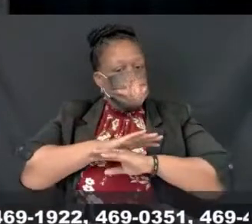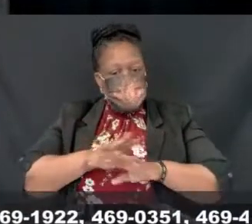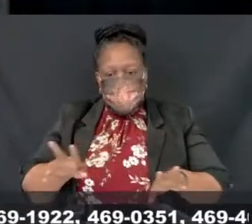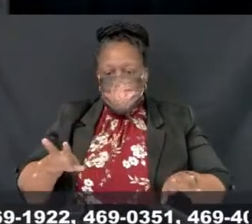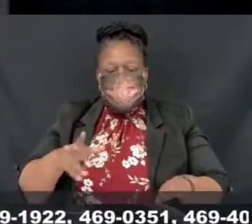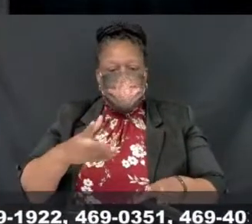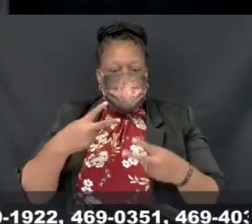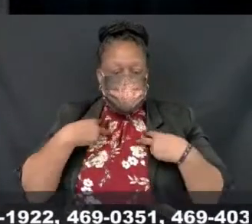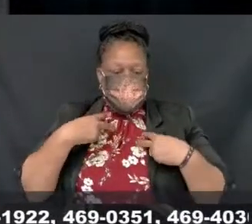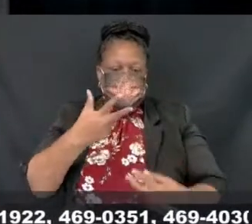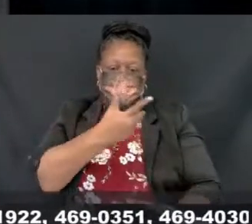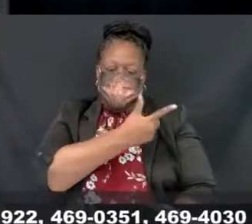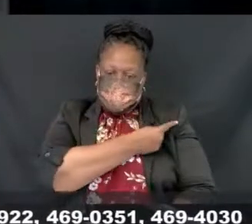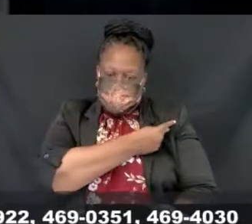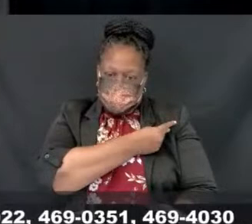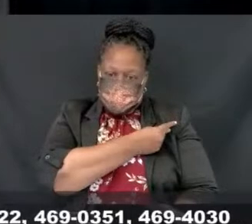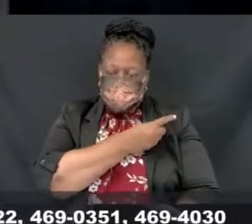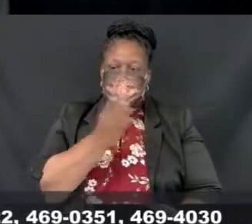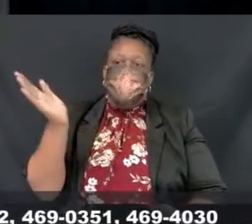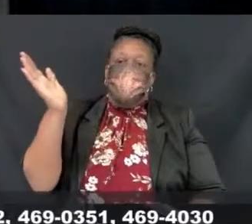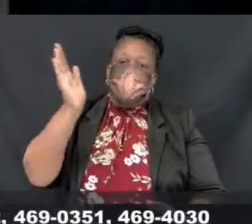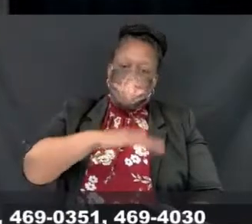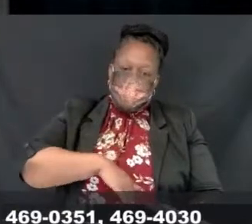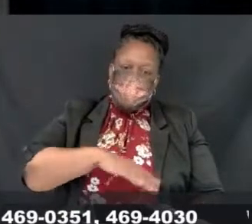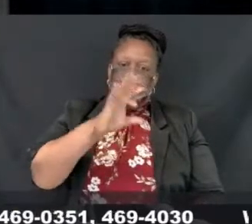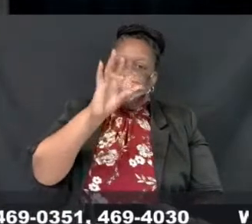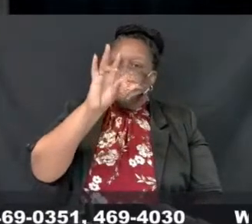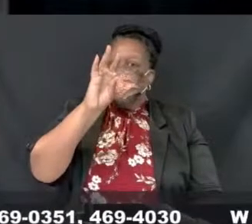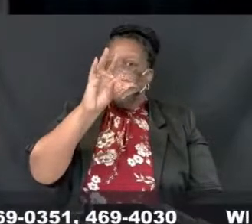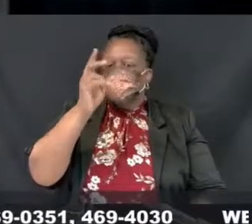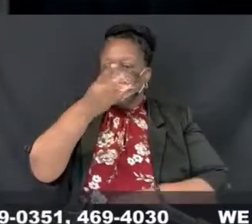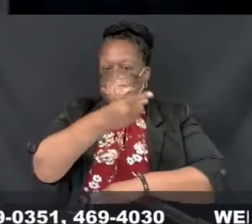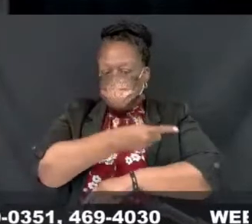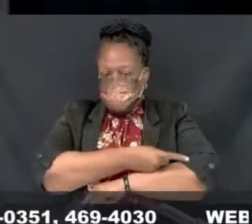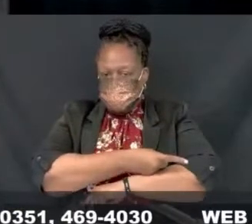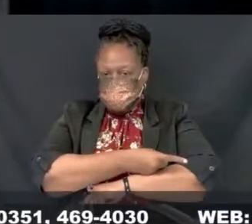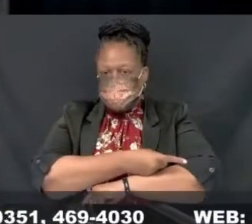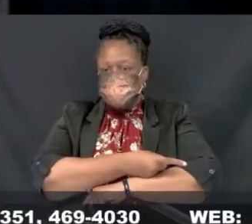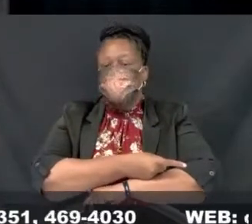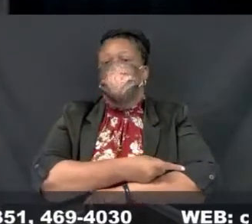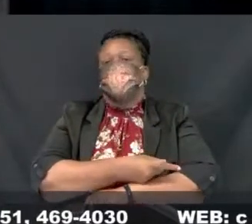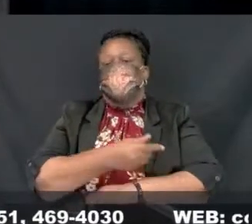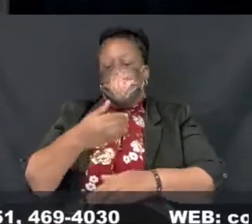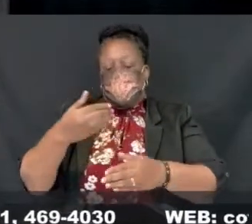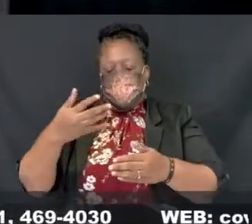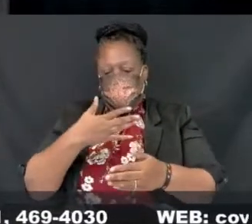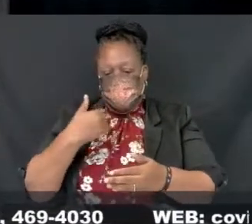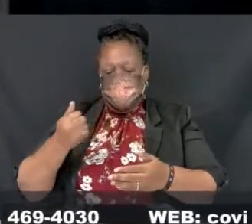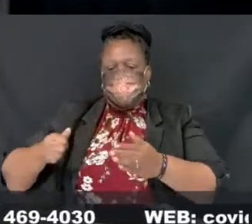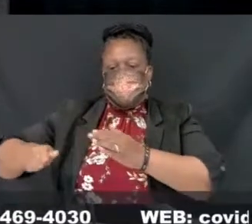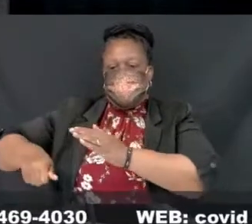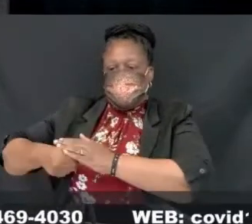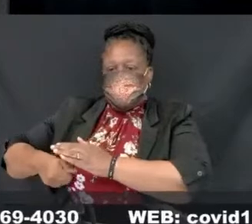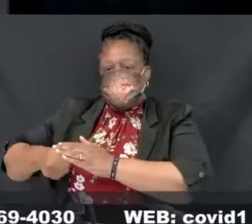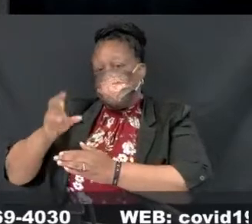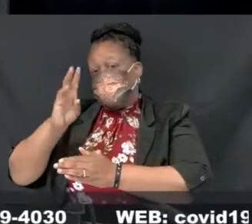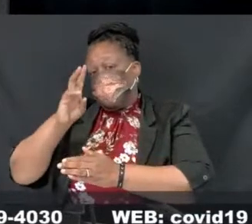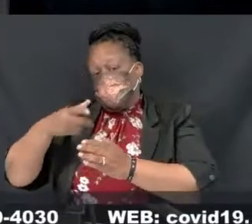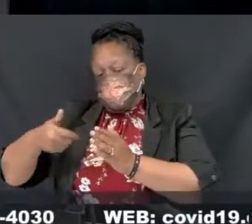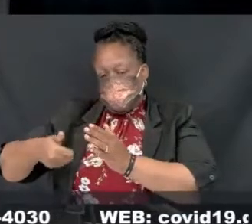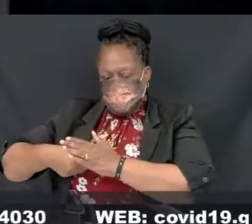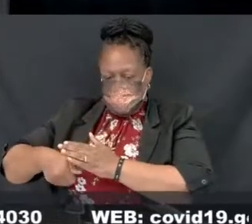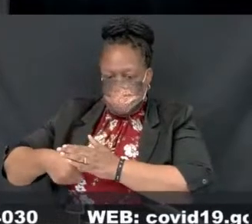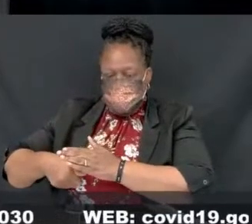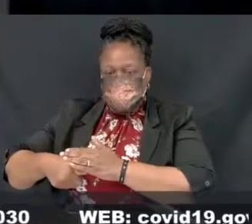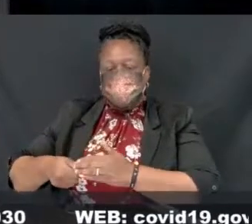if you're unvaccinated and you want to enjoy, we're asking you to do. Come in at least 8 days before the event and go through the